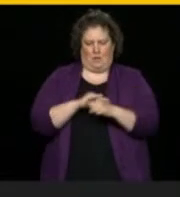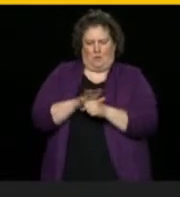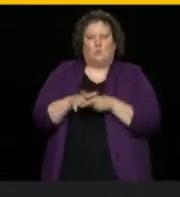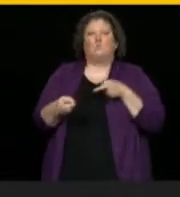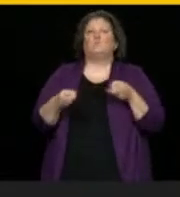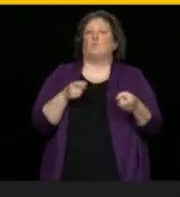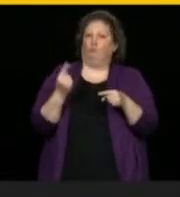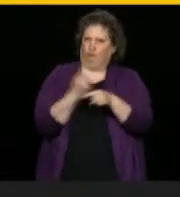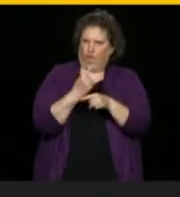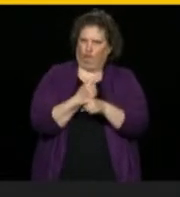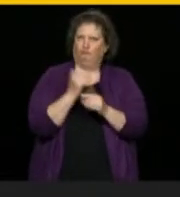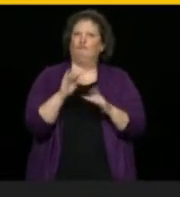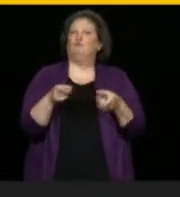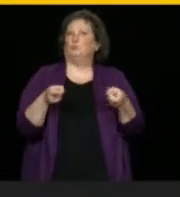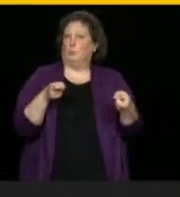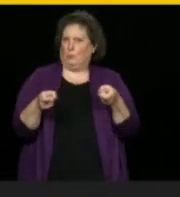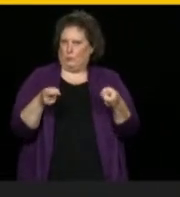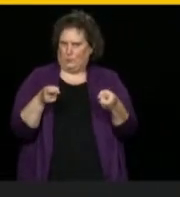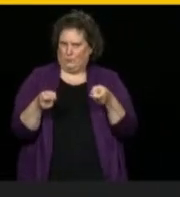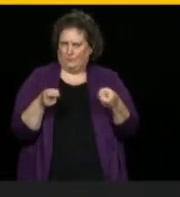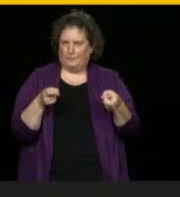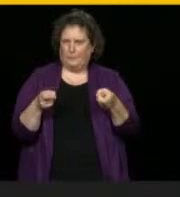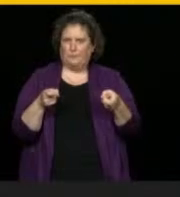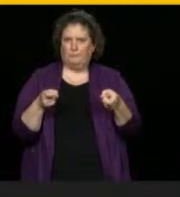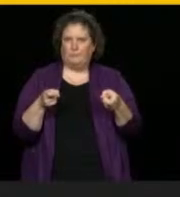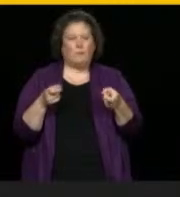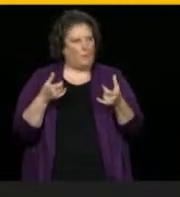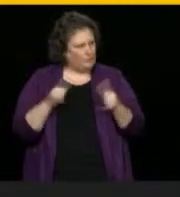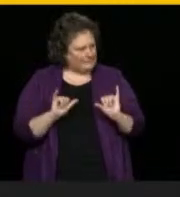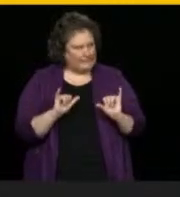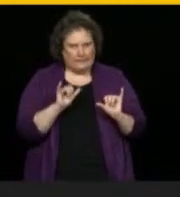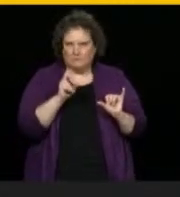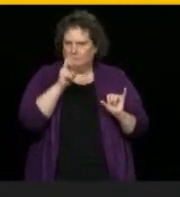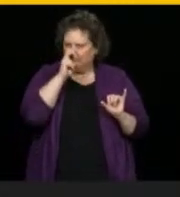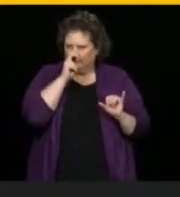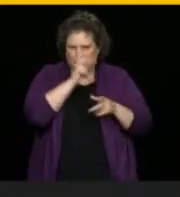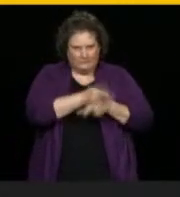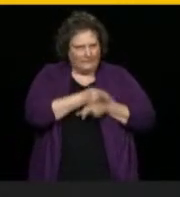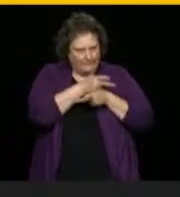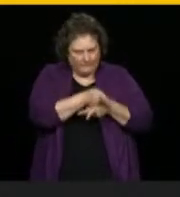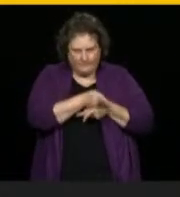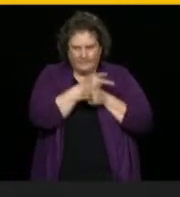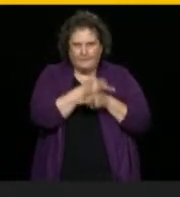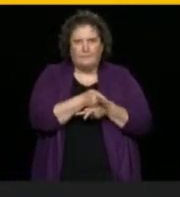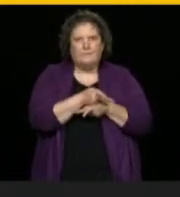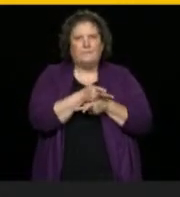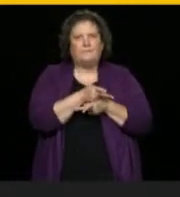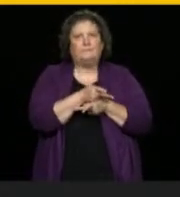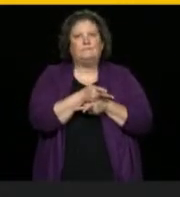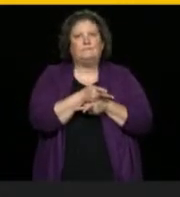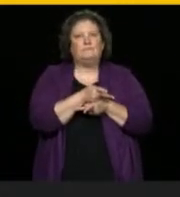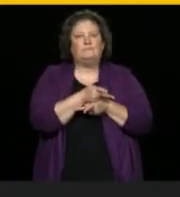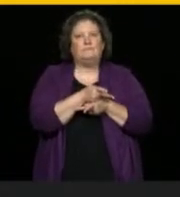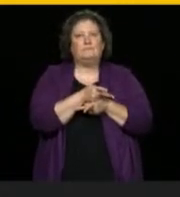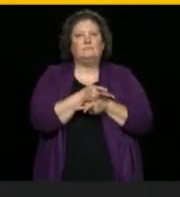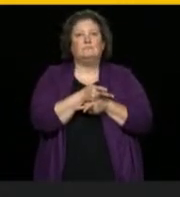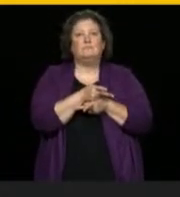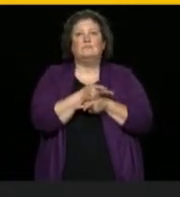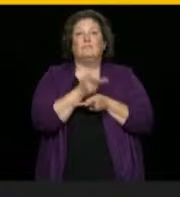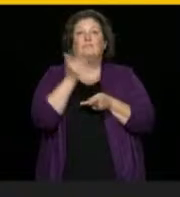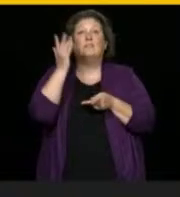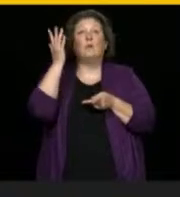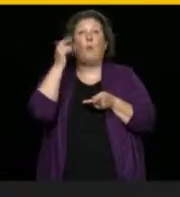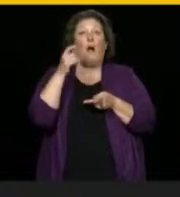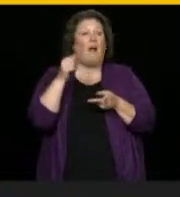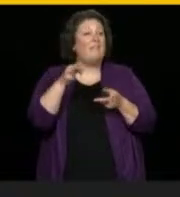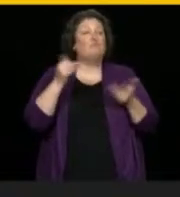need to empêcher stay cette, vigilant, of course. deuxième ou d'autres We need vagues. to Mais stop nous a avons potential fait ce qu'on avait second wave. besoin de faire pour We